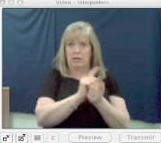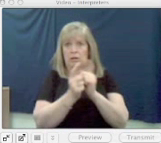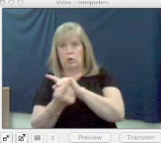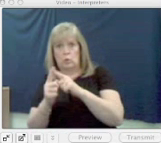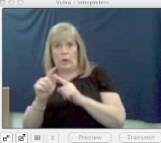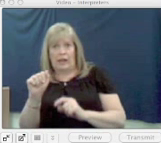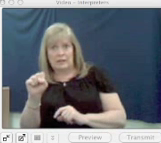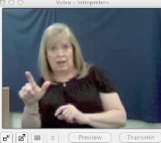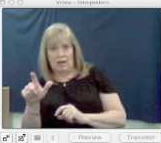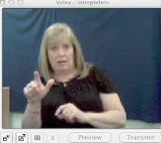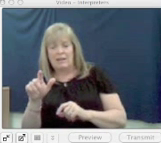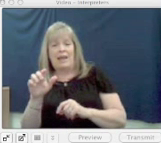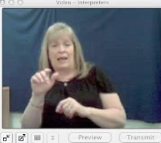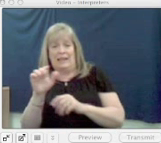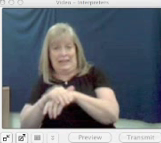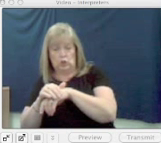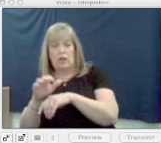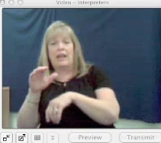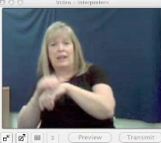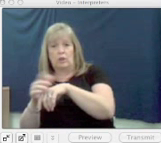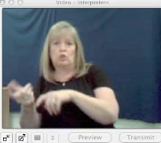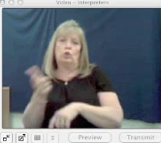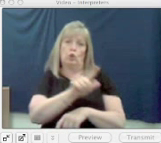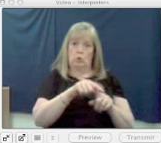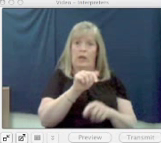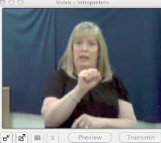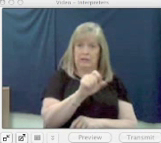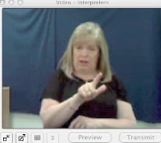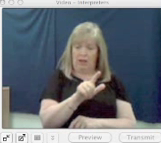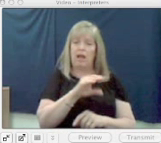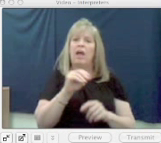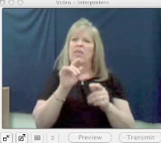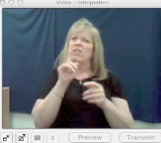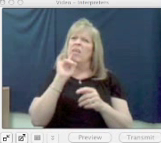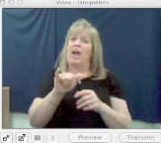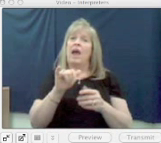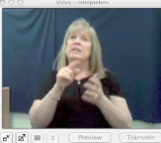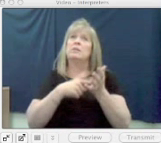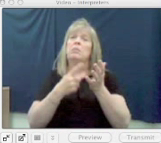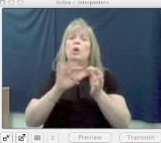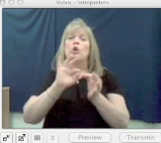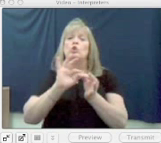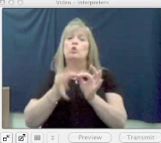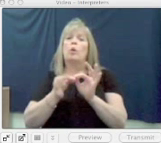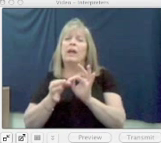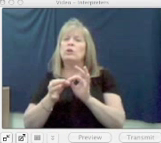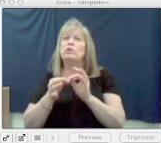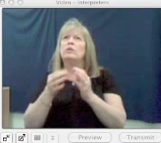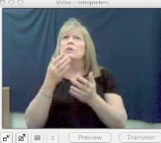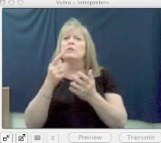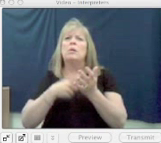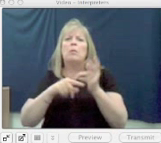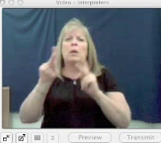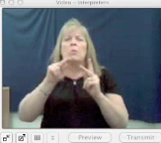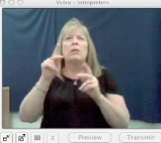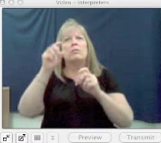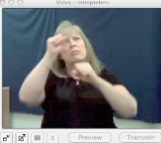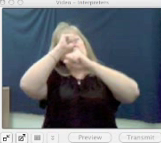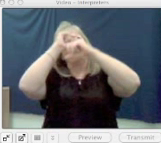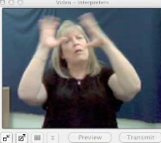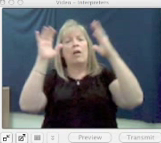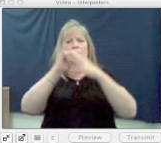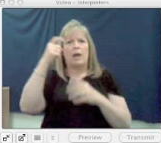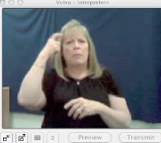ASL. And that's the final decision. Interpretation can sometimes refer to still the mental process that we as interpreters